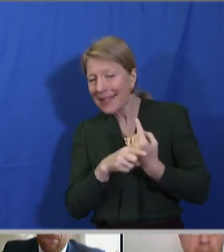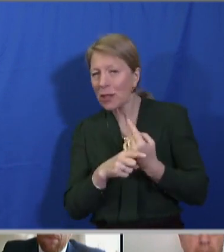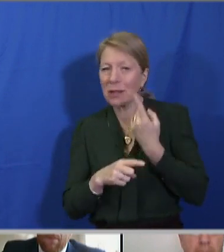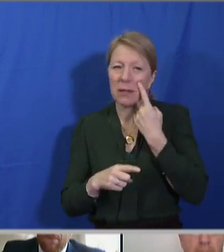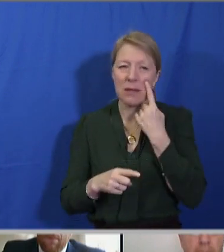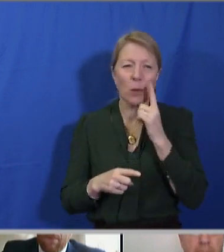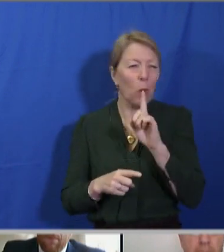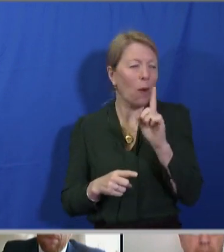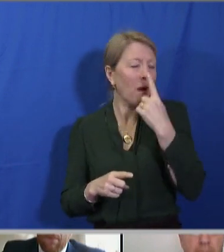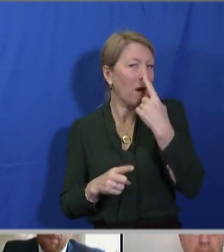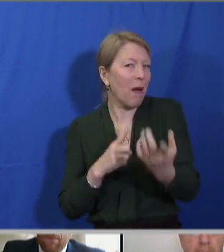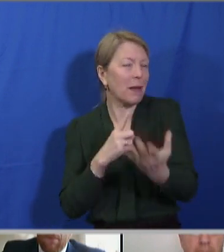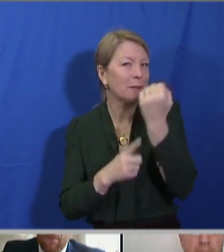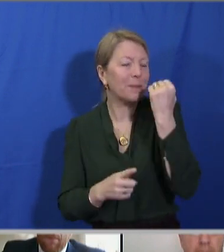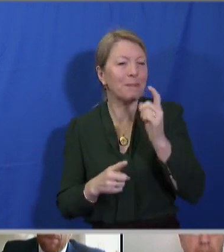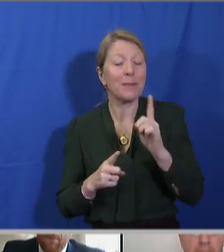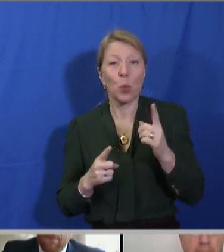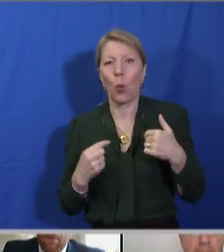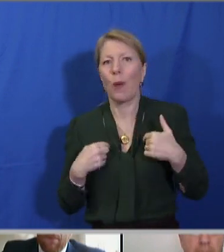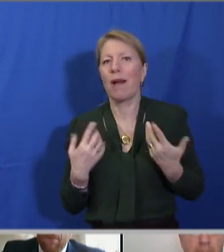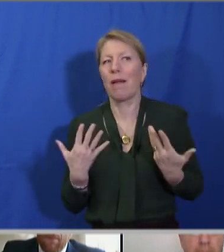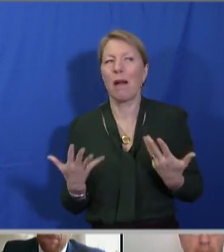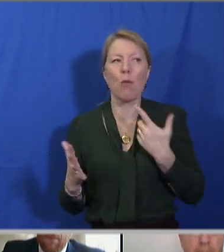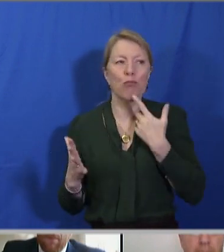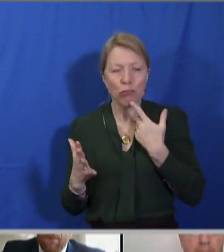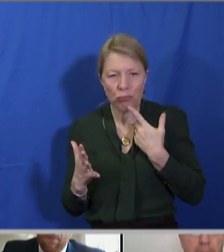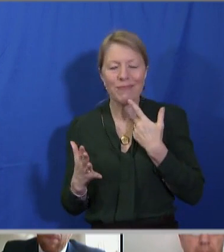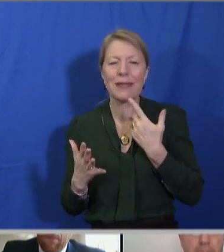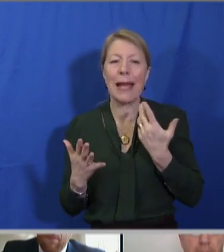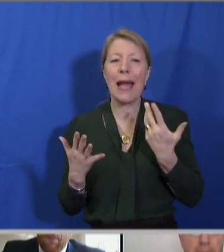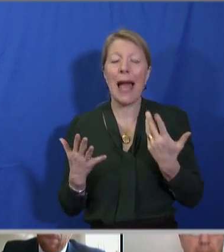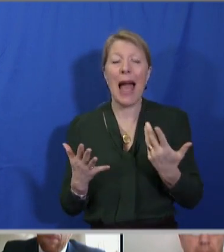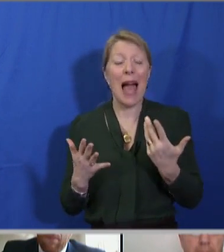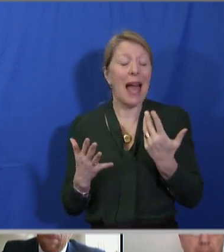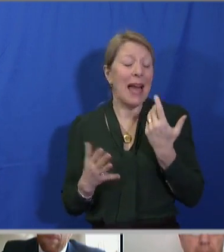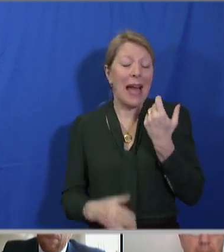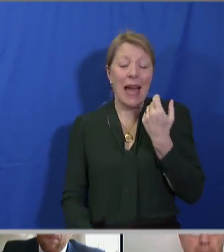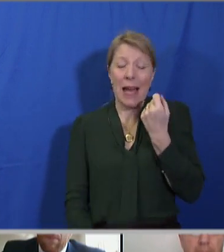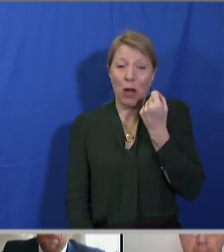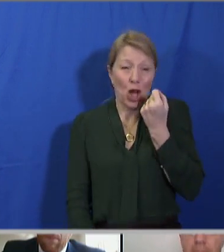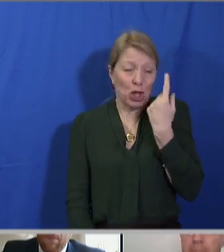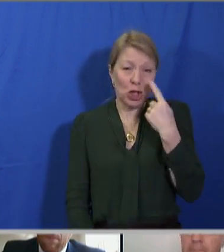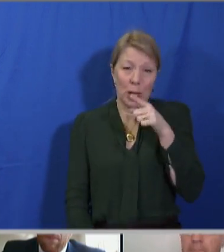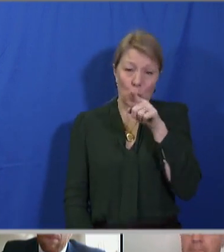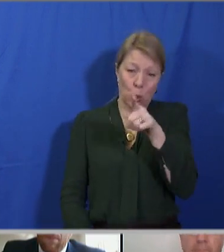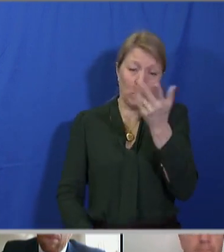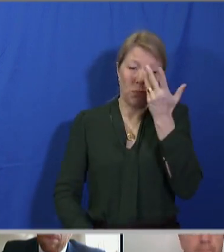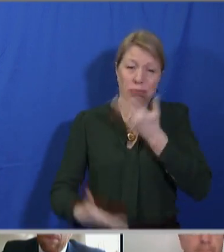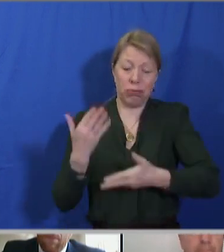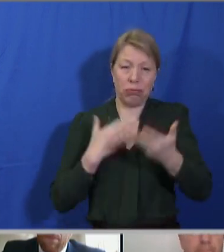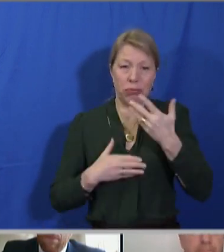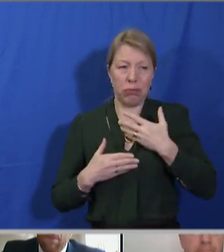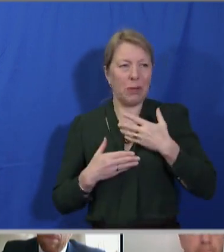that. But that is something which we're actively considering, and I totally take on board David's comments that it is very difficult, and we are getting a